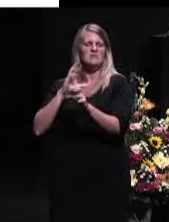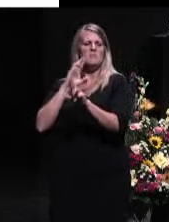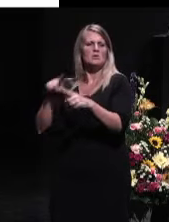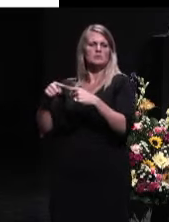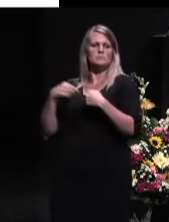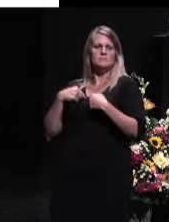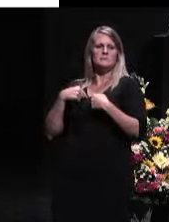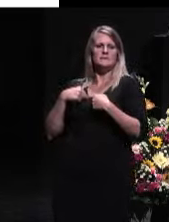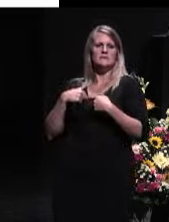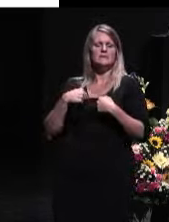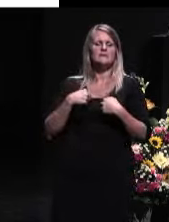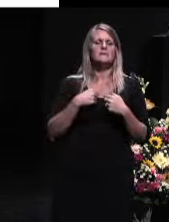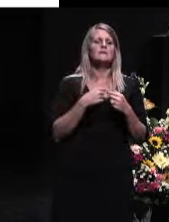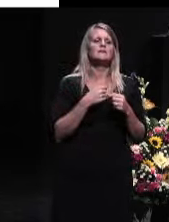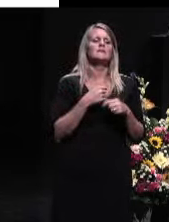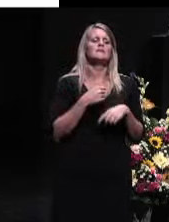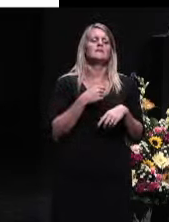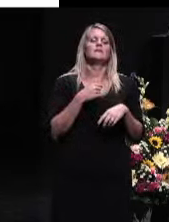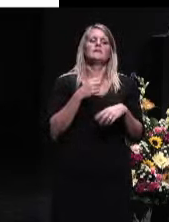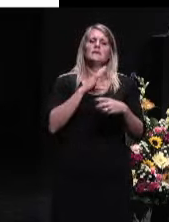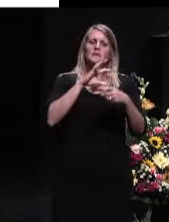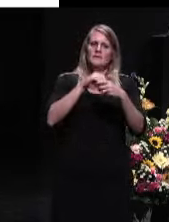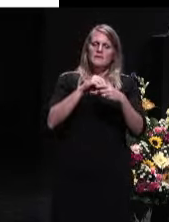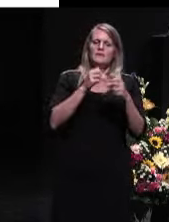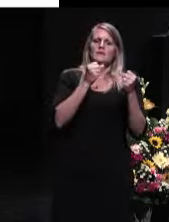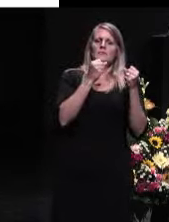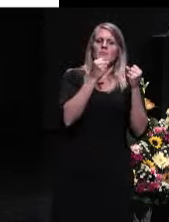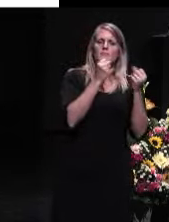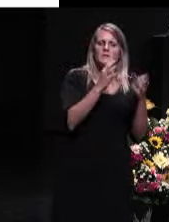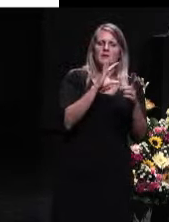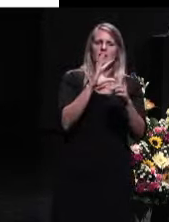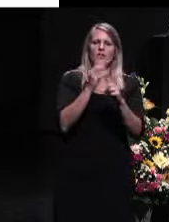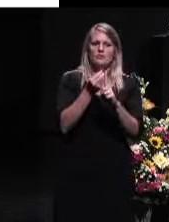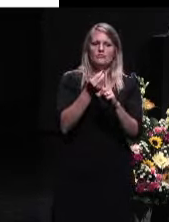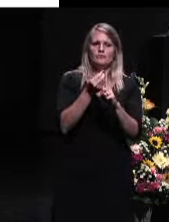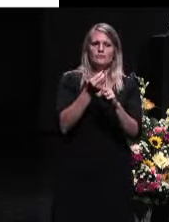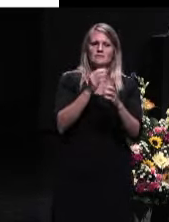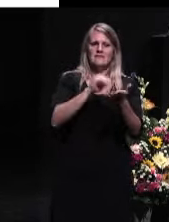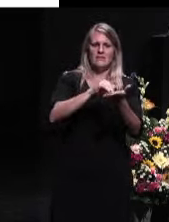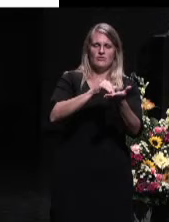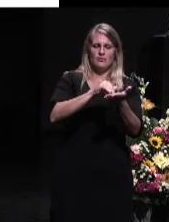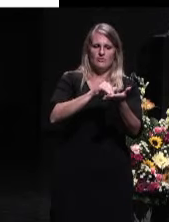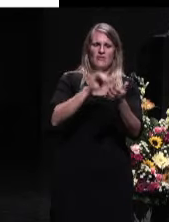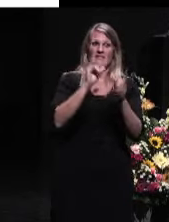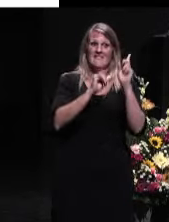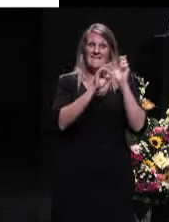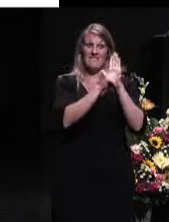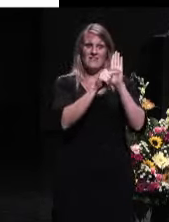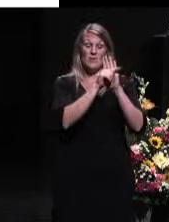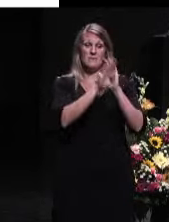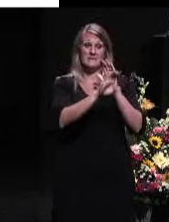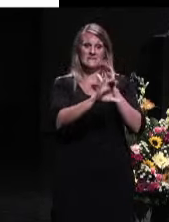have integrated the multicultural centers, some of which you just heard about with Ashley's video. We have integrated all